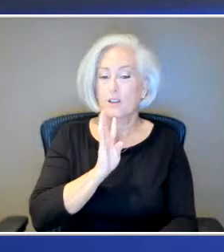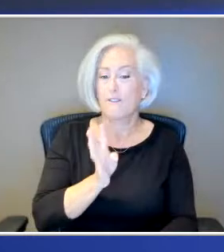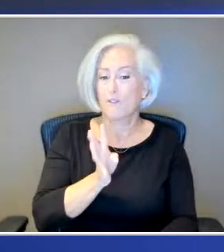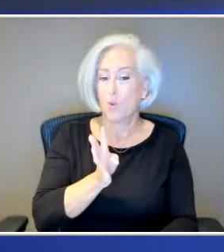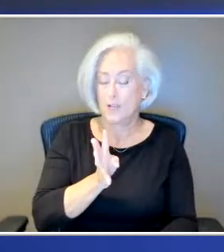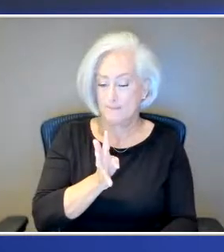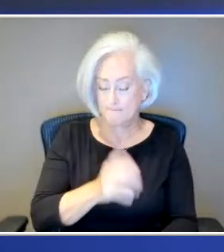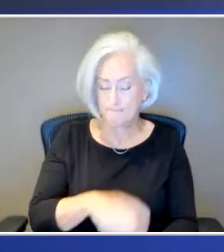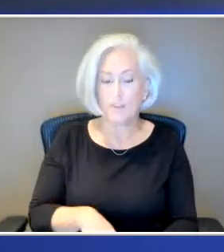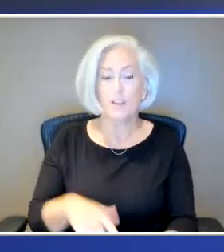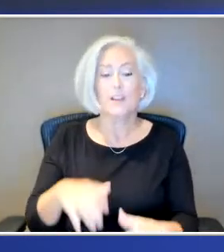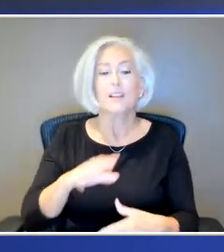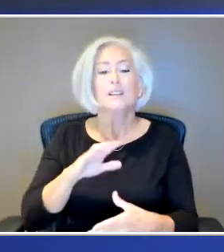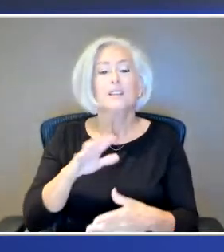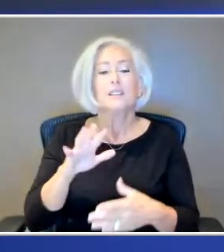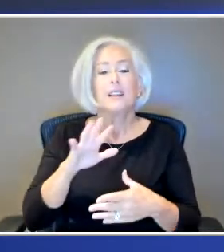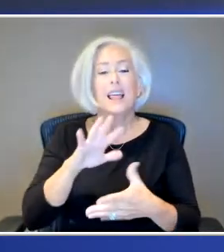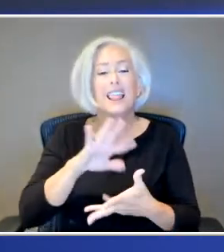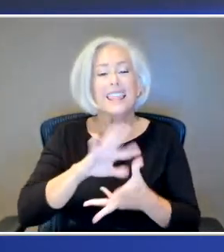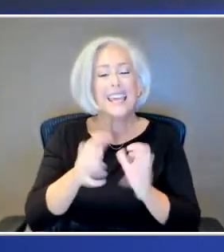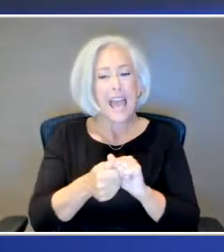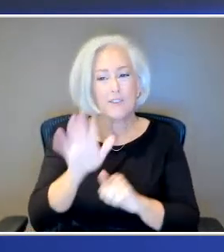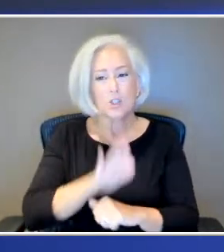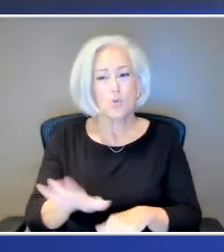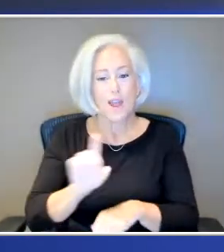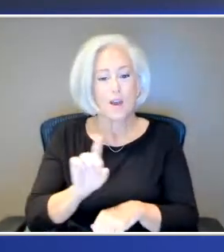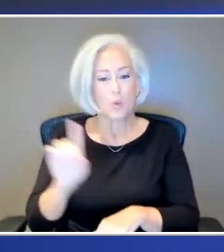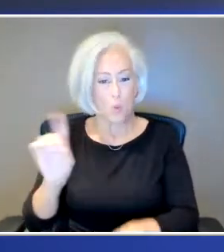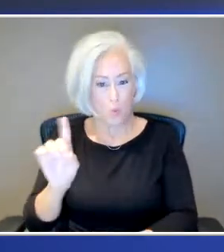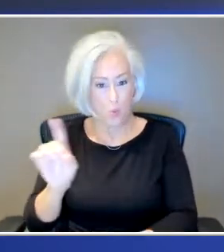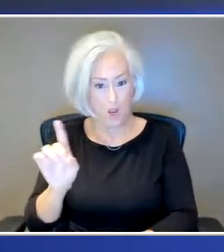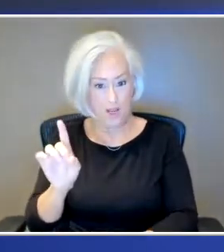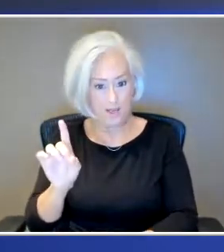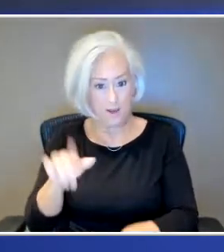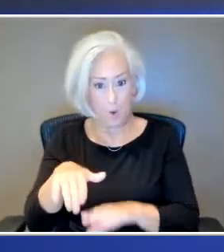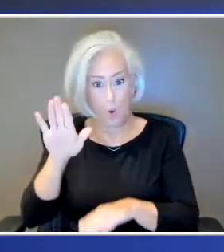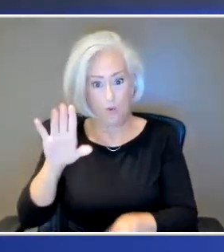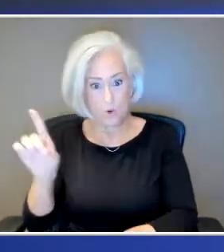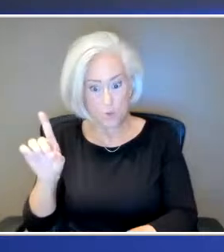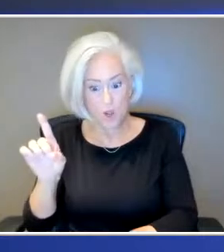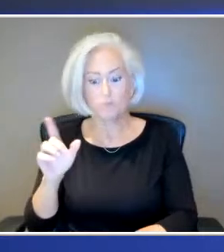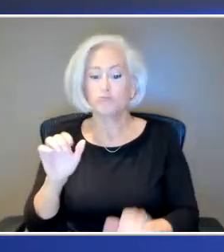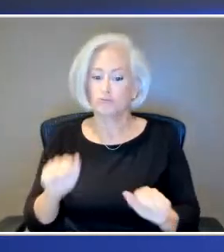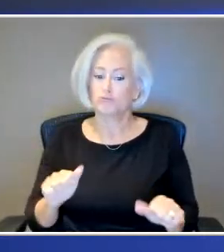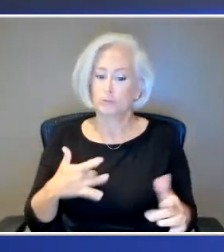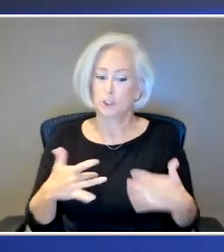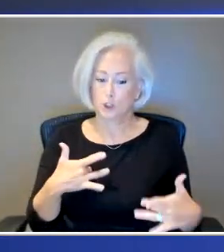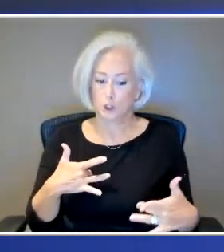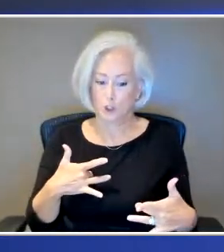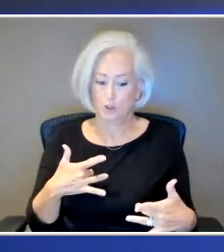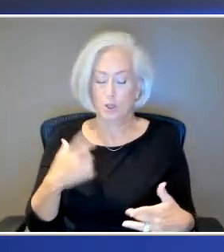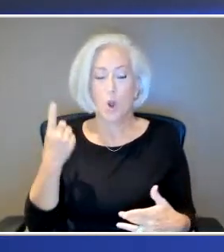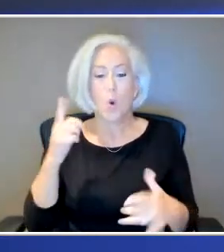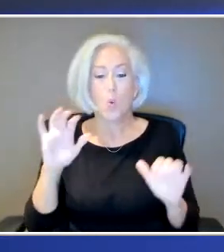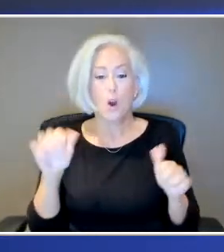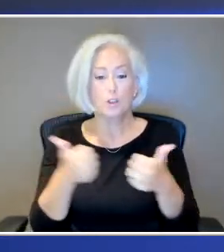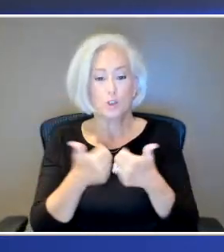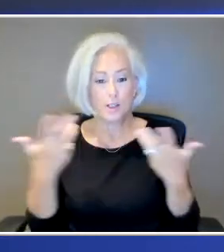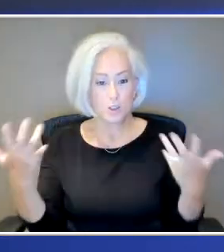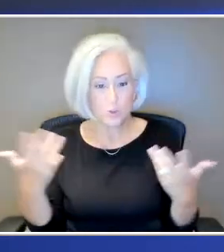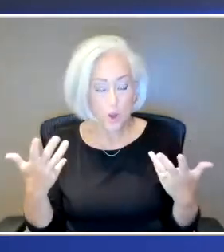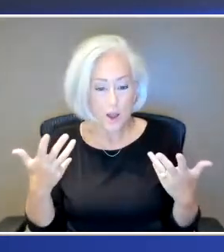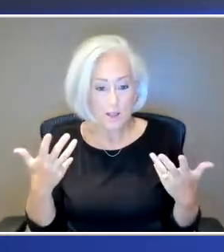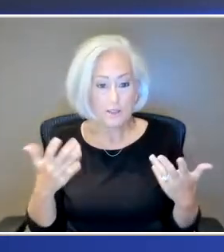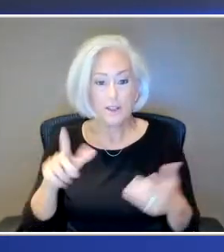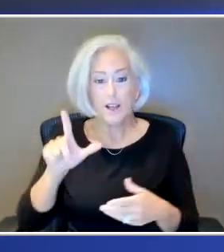40 is about 1, so anything over 1 would be concerning. One of the challenges of that is most labs put this kind of arbitrary